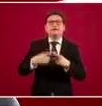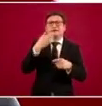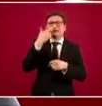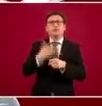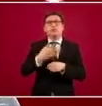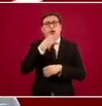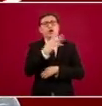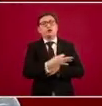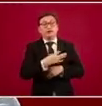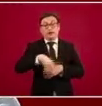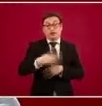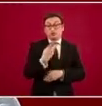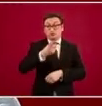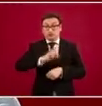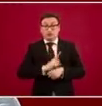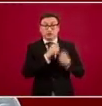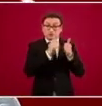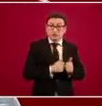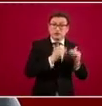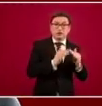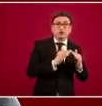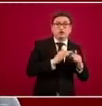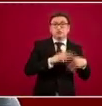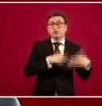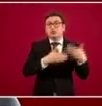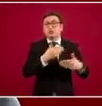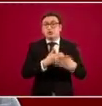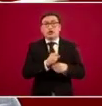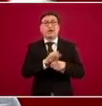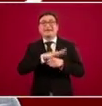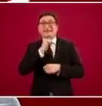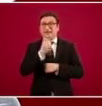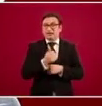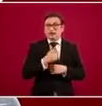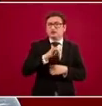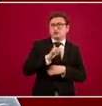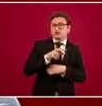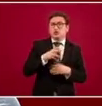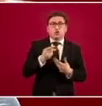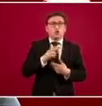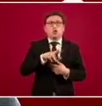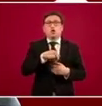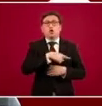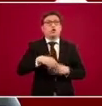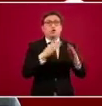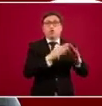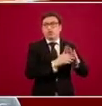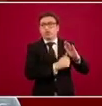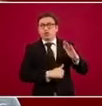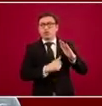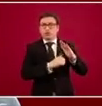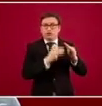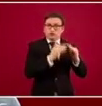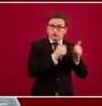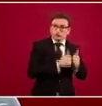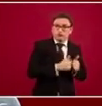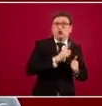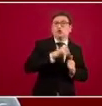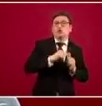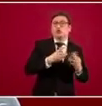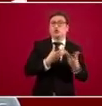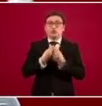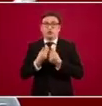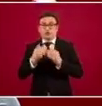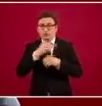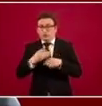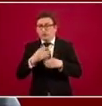they ask them to stay isolated 14 days. How can they be sure that after these 14 days they can stop being isolated and